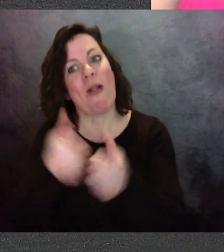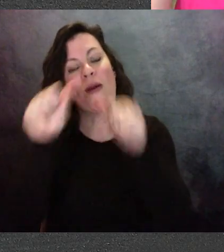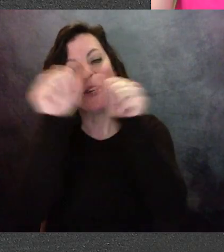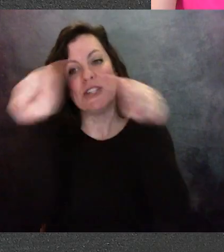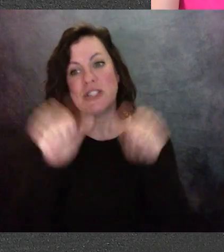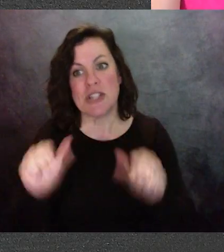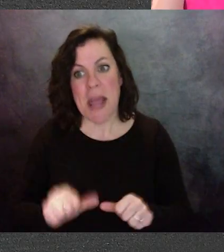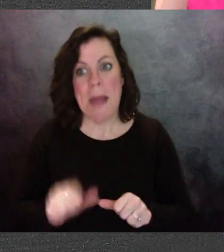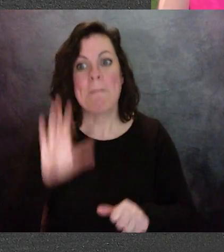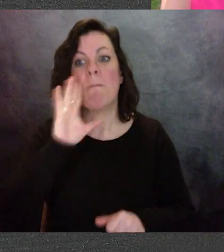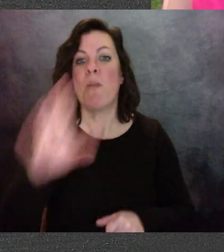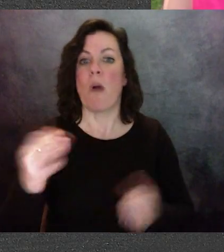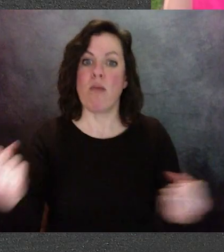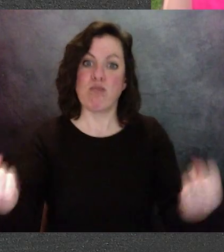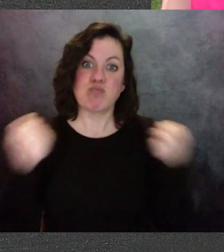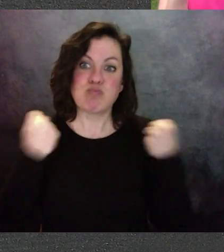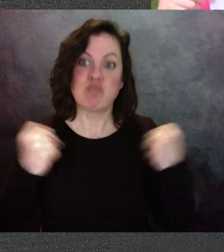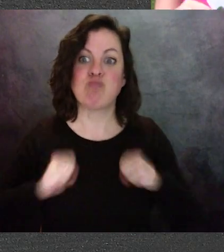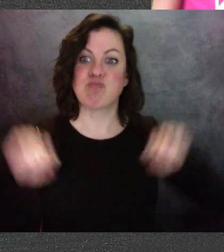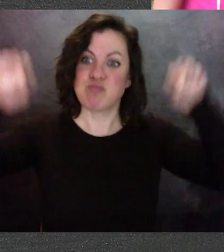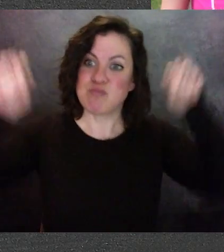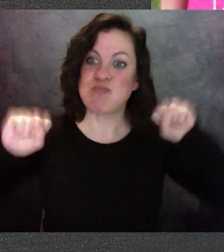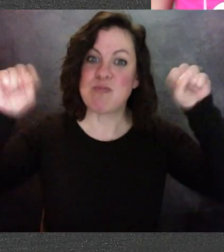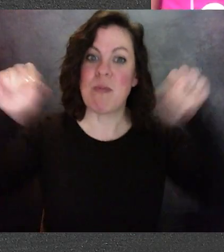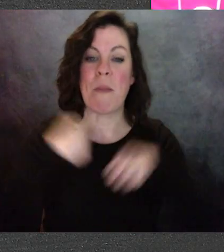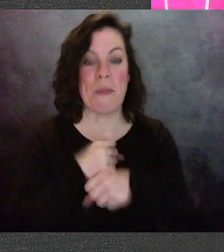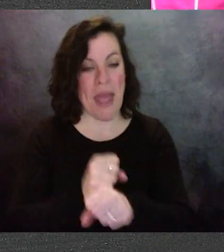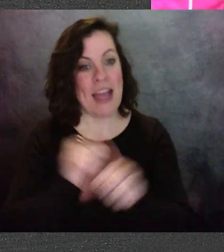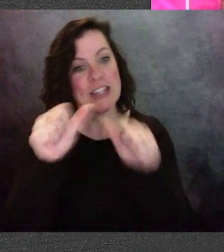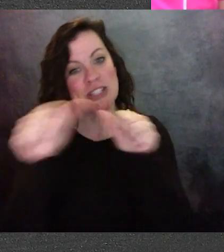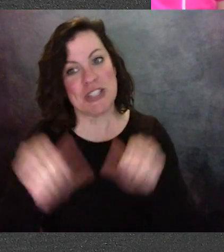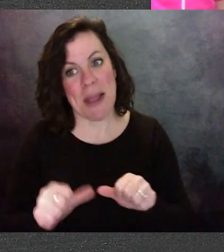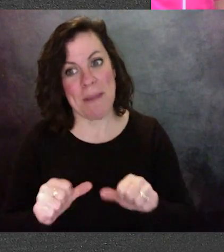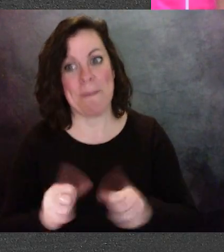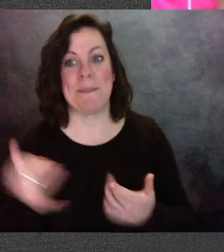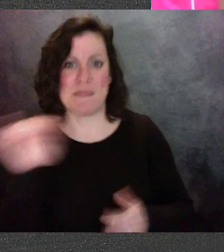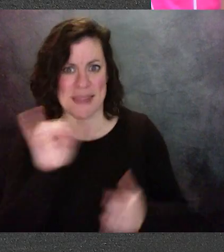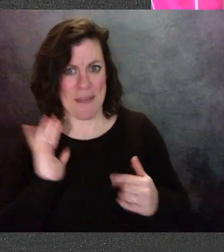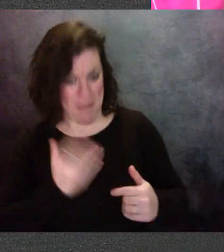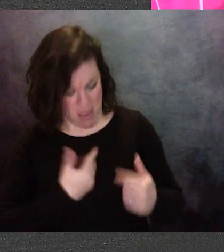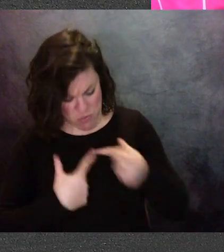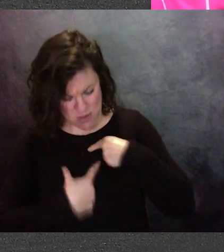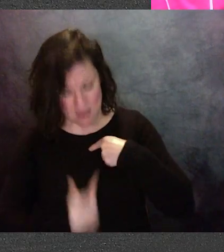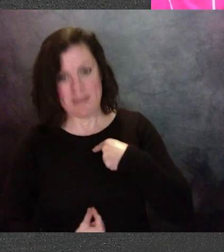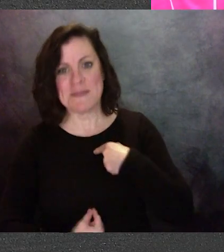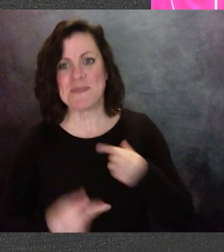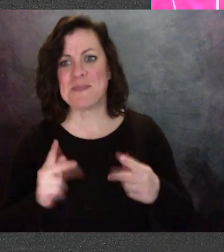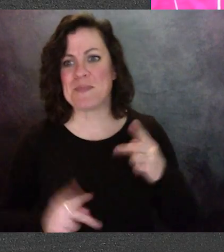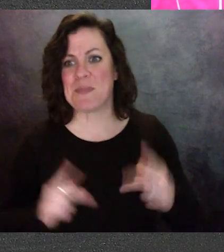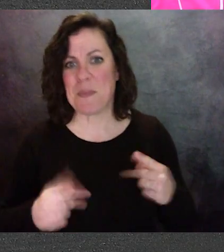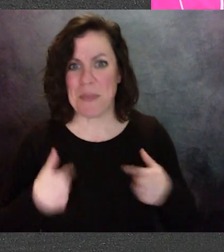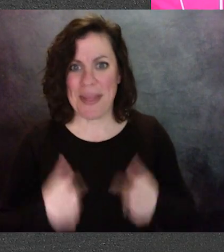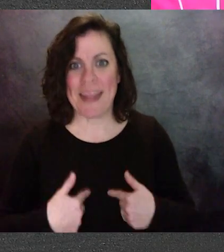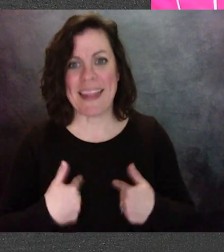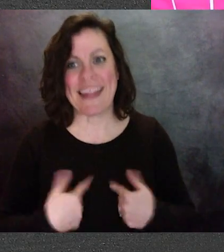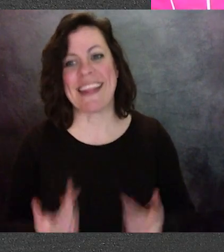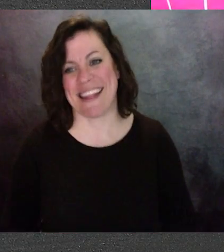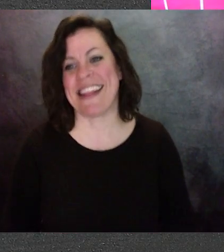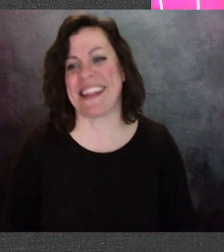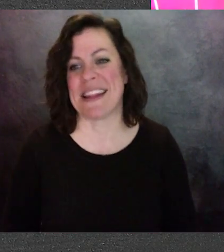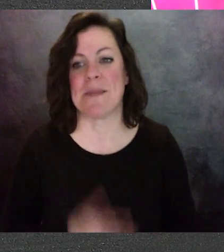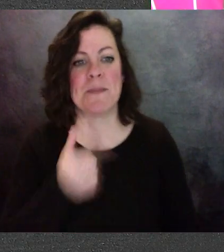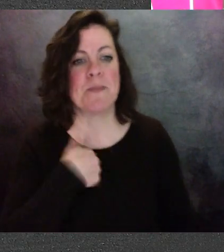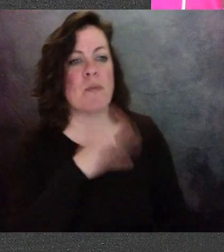Shape Up people. Yay! Okay, so let me see if I can ask you a couple questions about shapes, okay? Okay. All right, Abby, what shape on